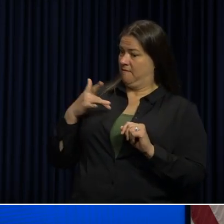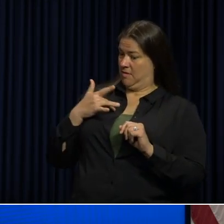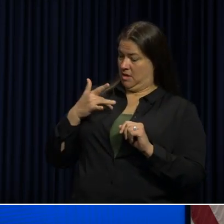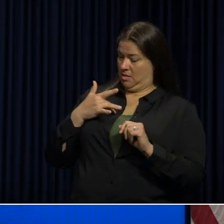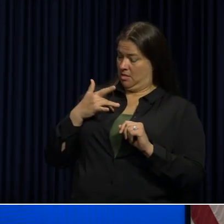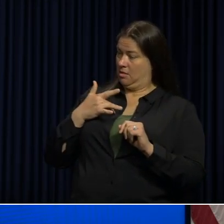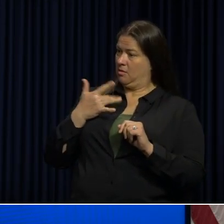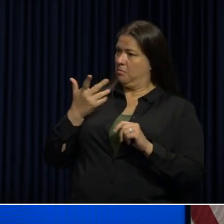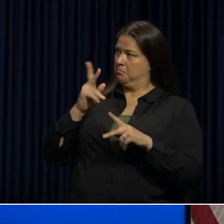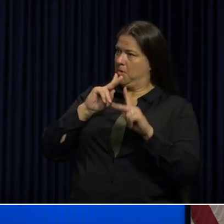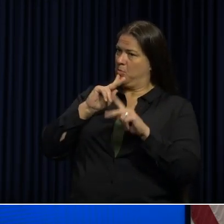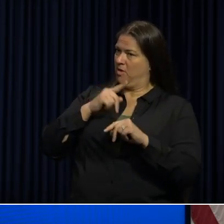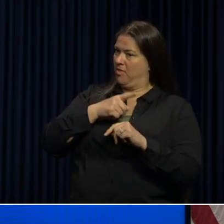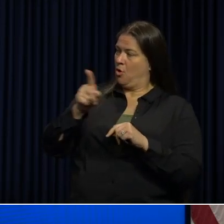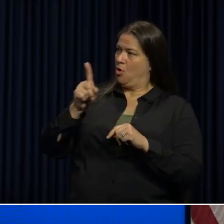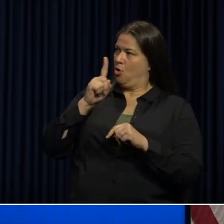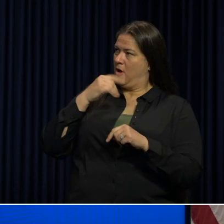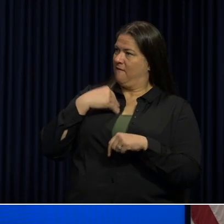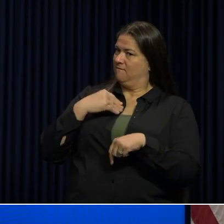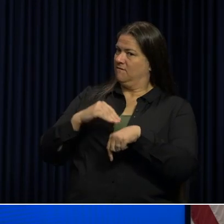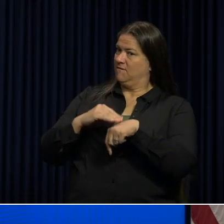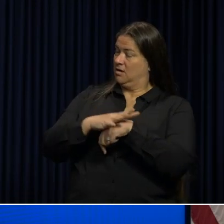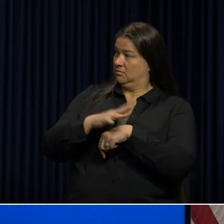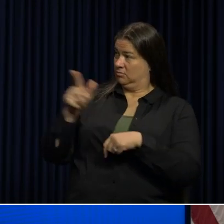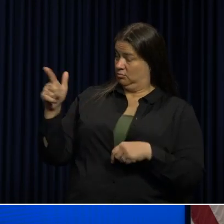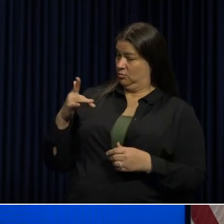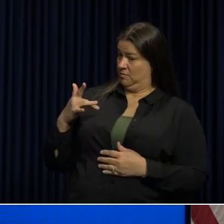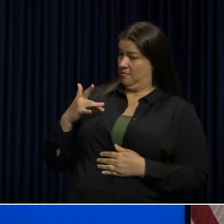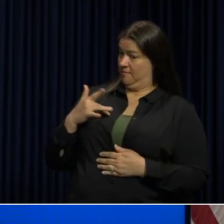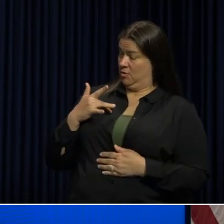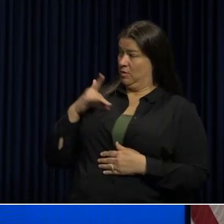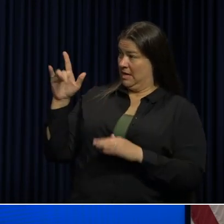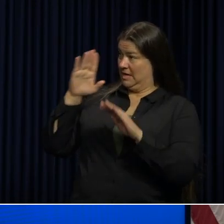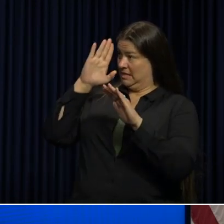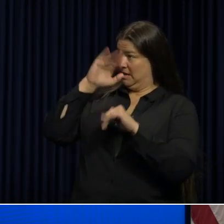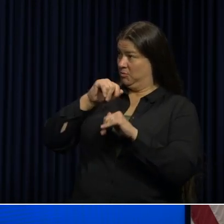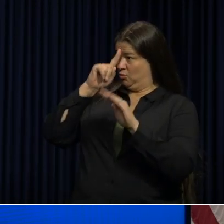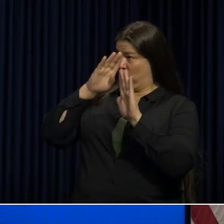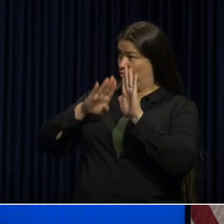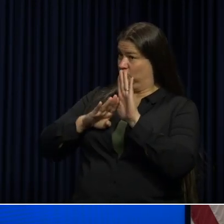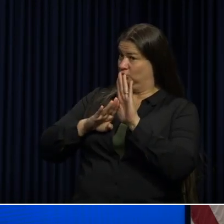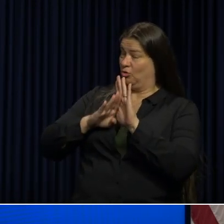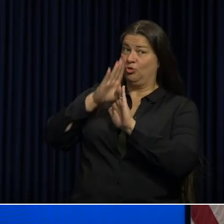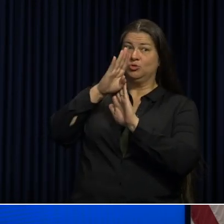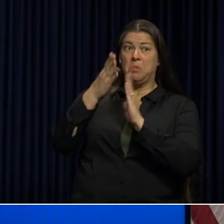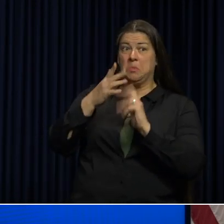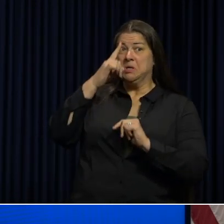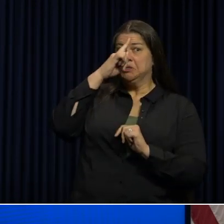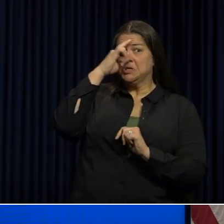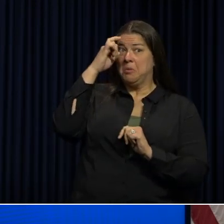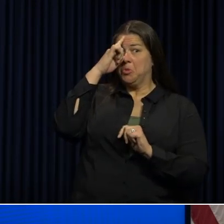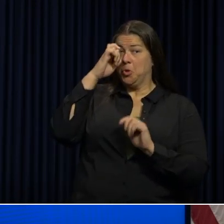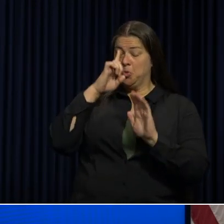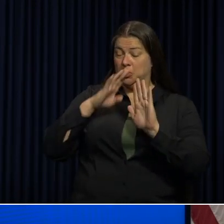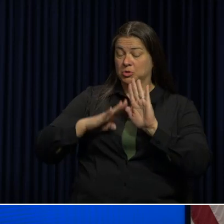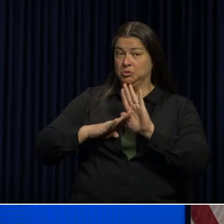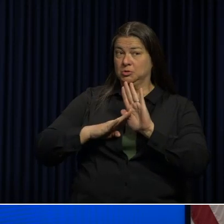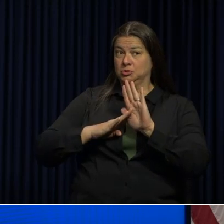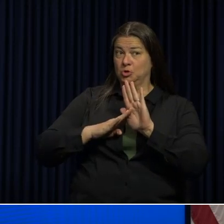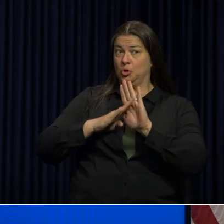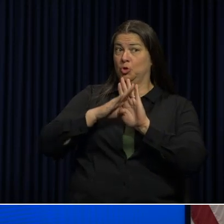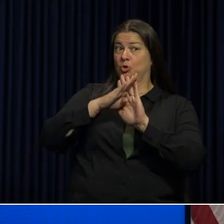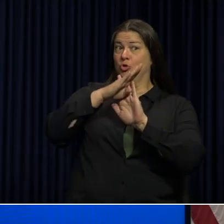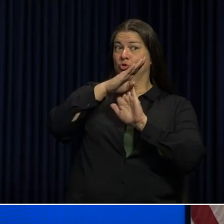that there are people there that are infected. Would you anticipate a surge maybe in the summer or the fall in areas like that in the